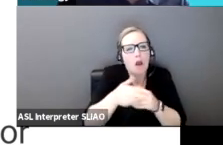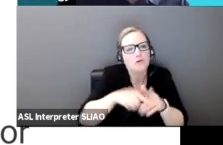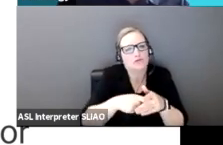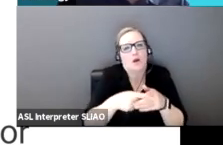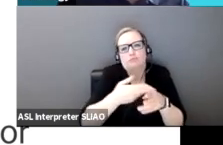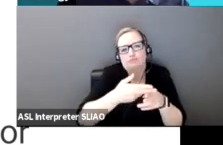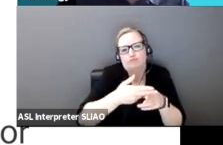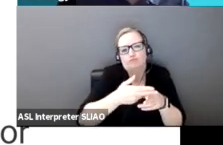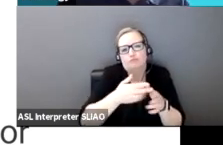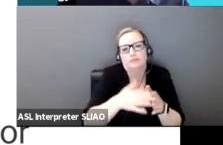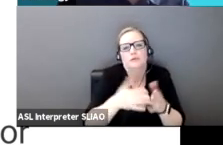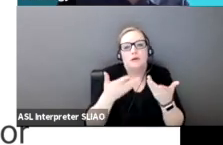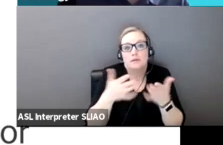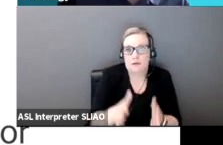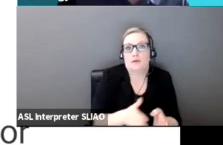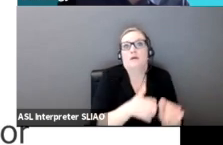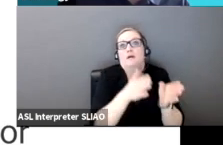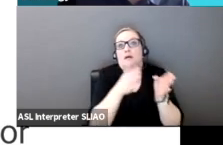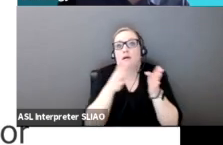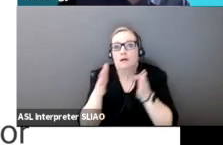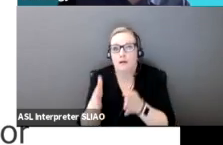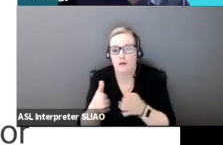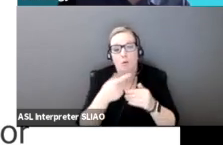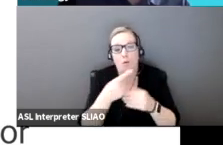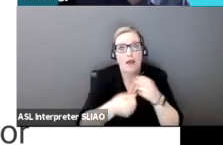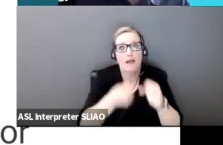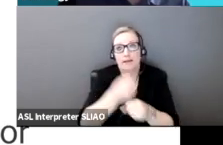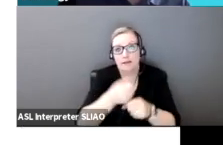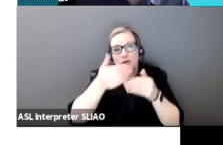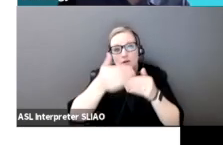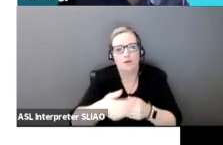full utility application within 1 year.